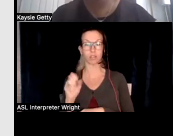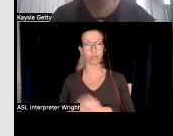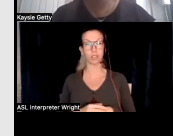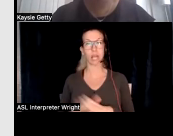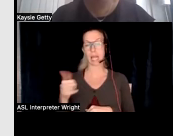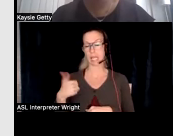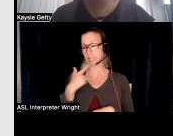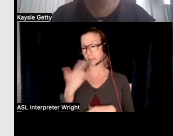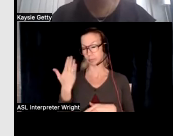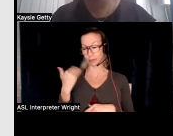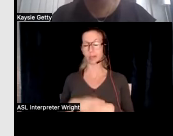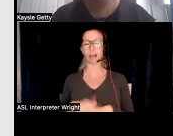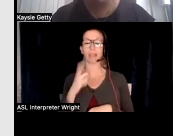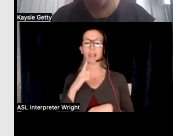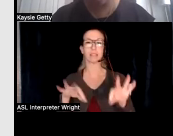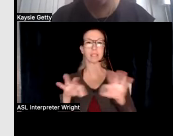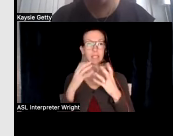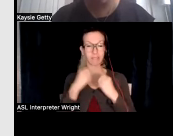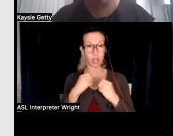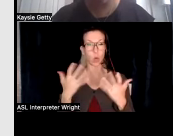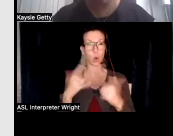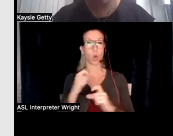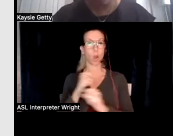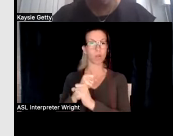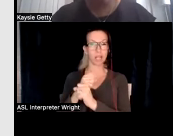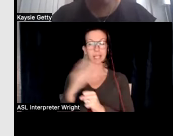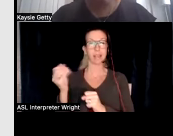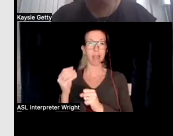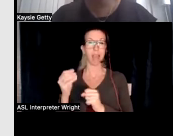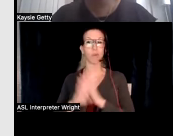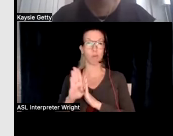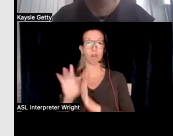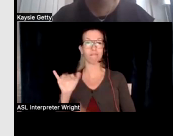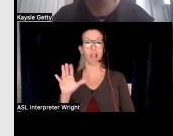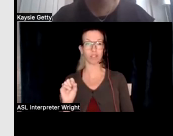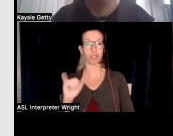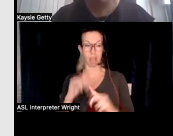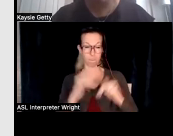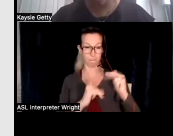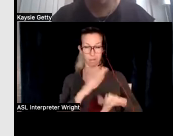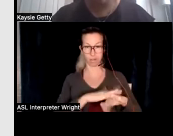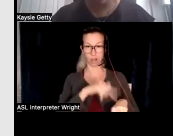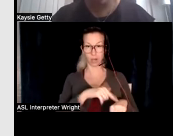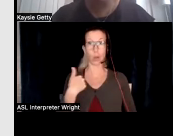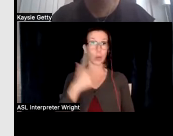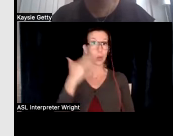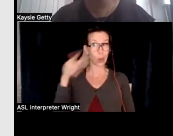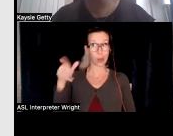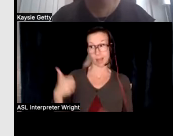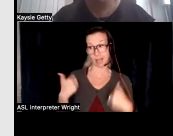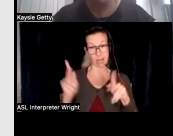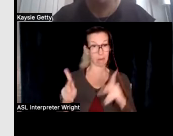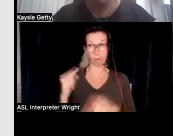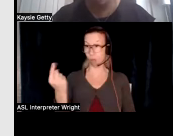values are what our protective and promotive factors are built on. And so we know that young people alone cannot thrive. They need